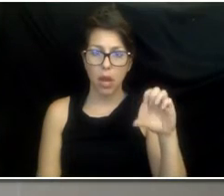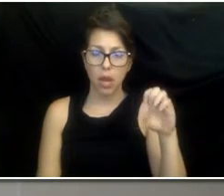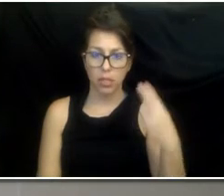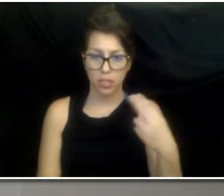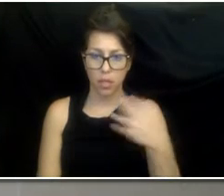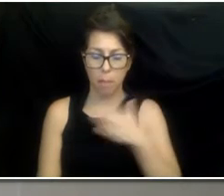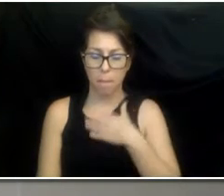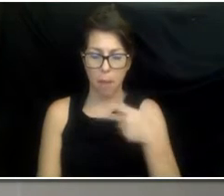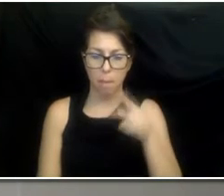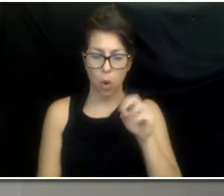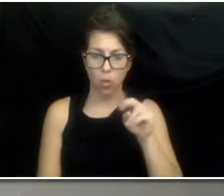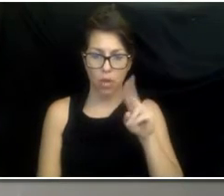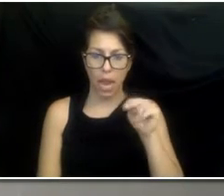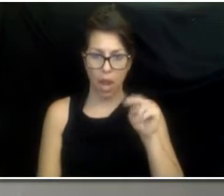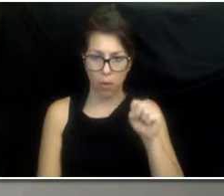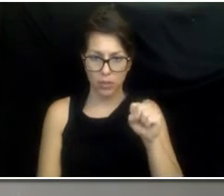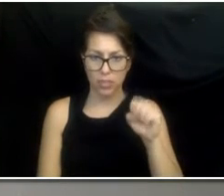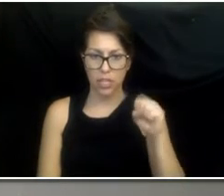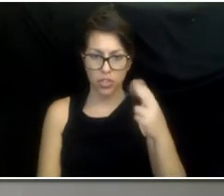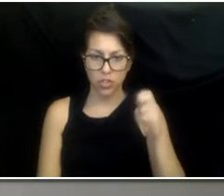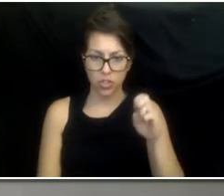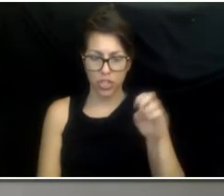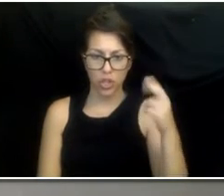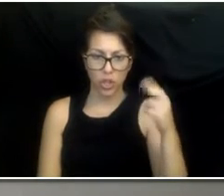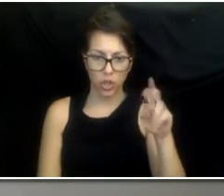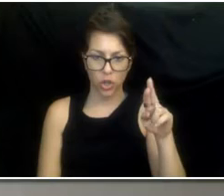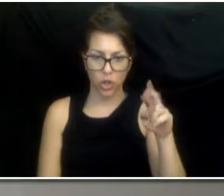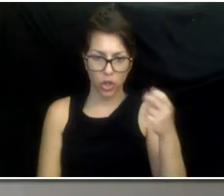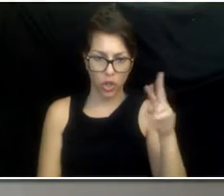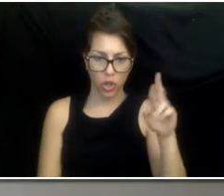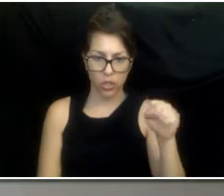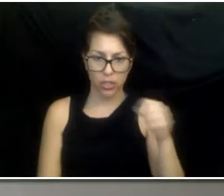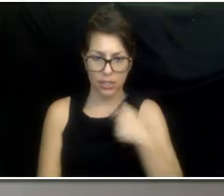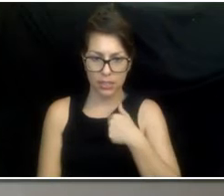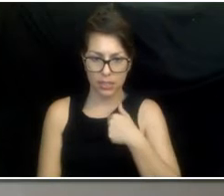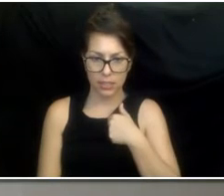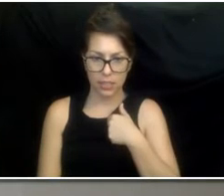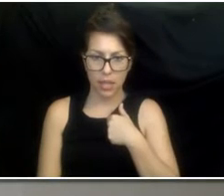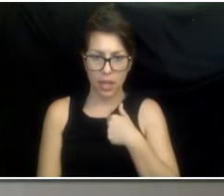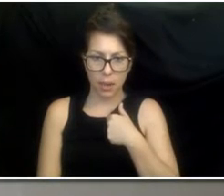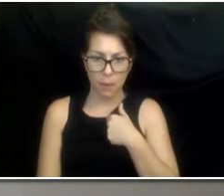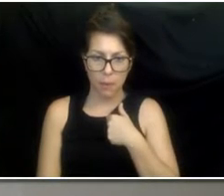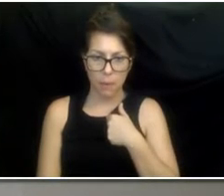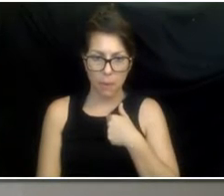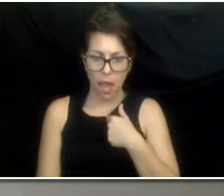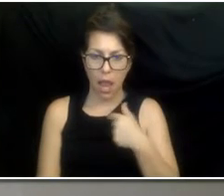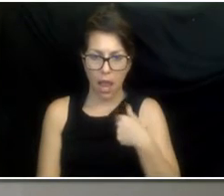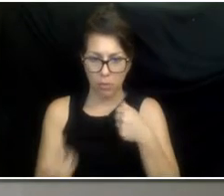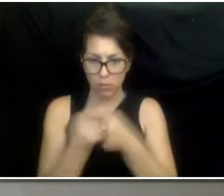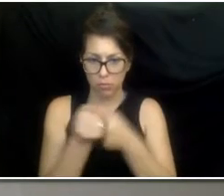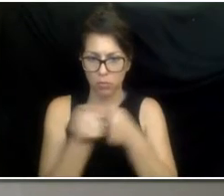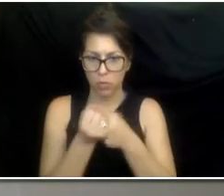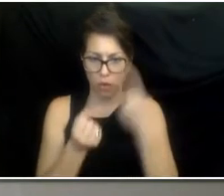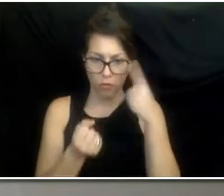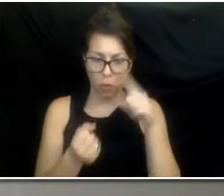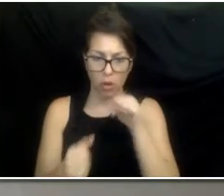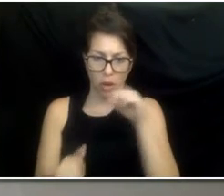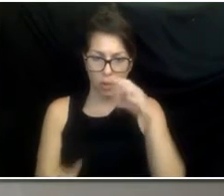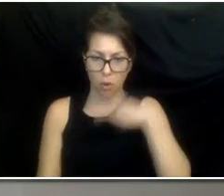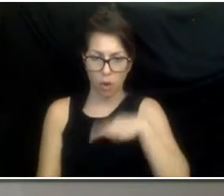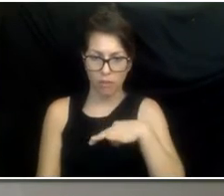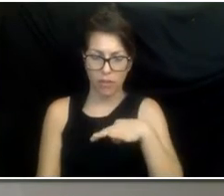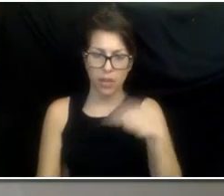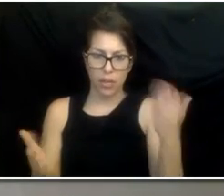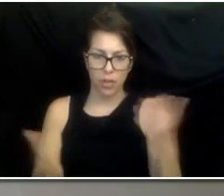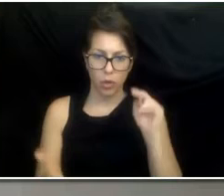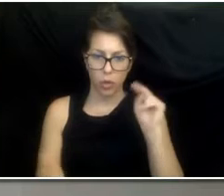legal services in a unique proano first way our legal department of 21 lawyers and non- lawyers enable hundreds of private attorneys from across